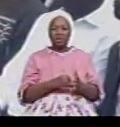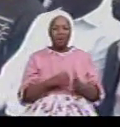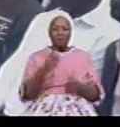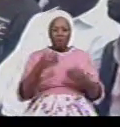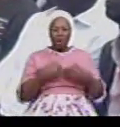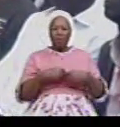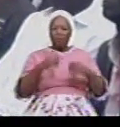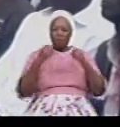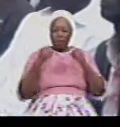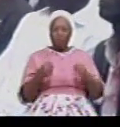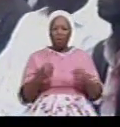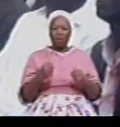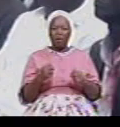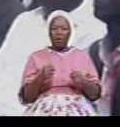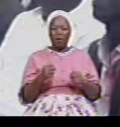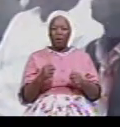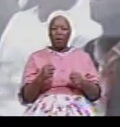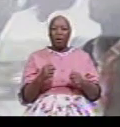have power